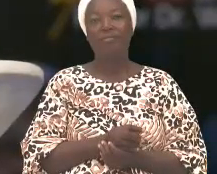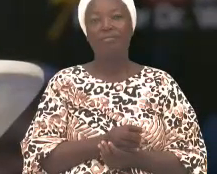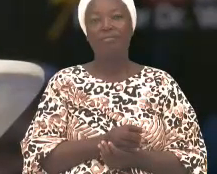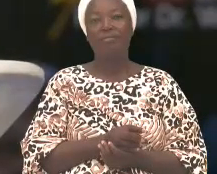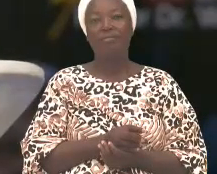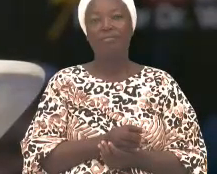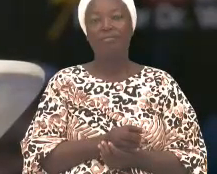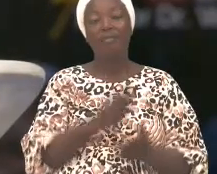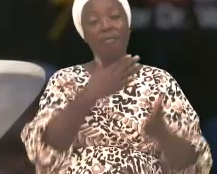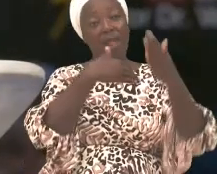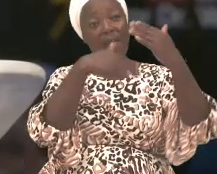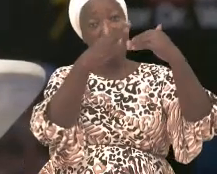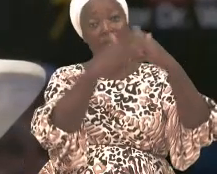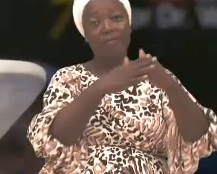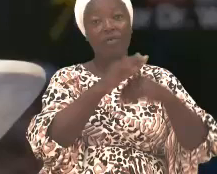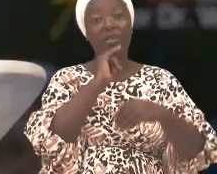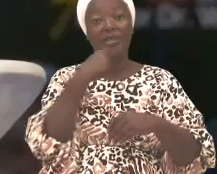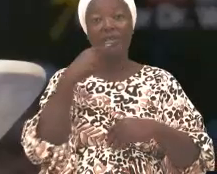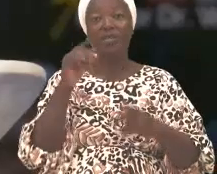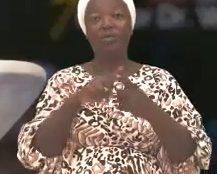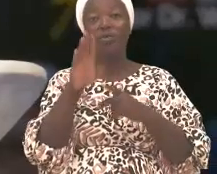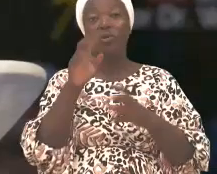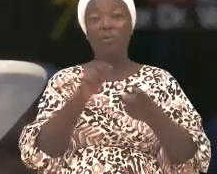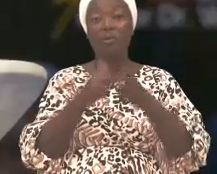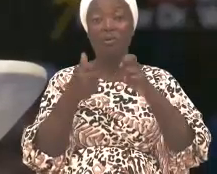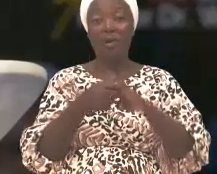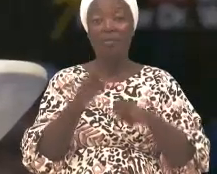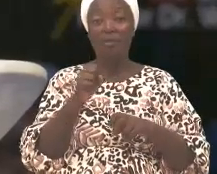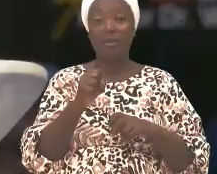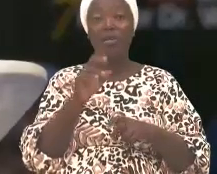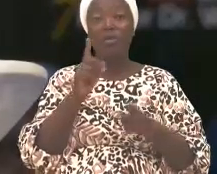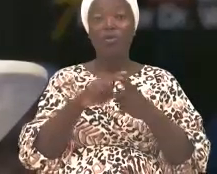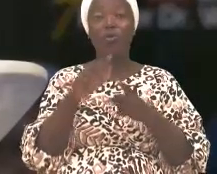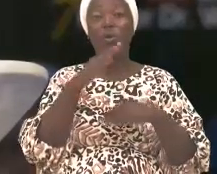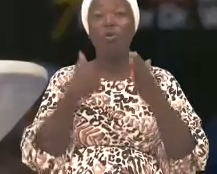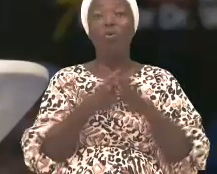Heaven is saying to your problems, to